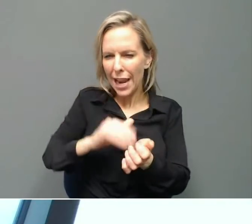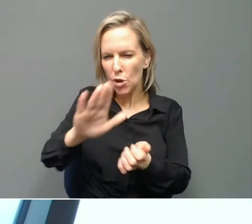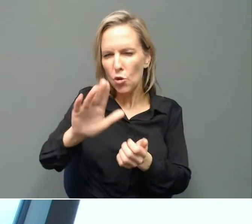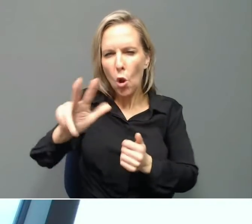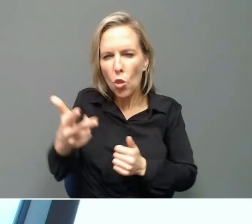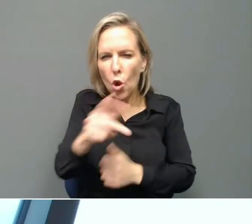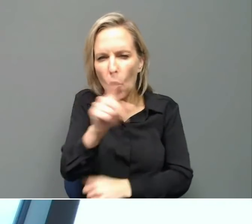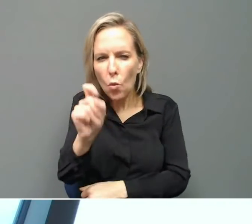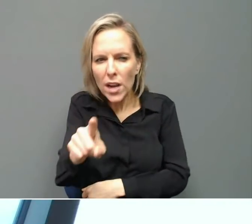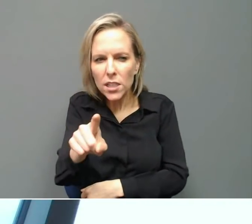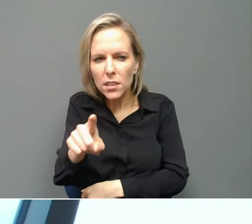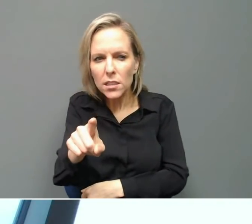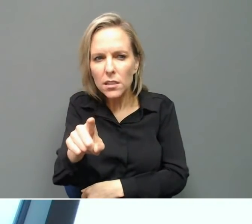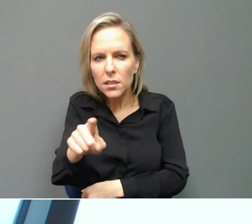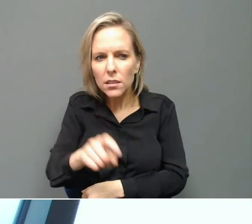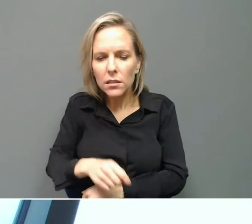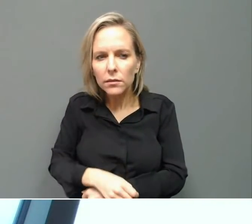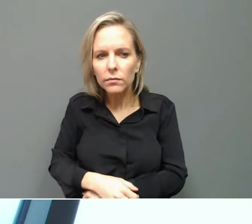question?